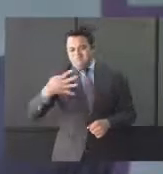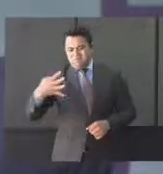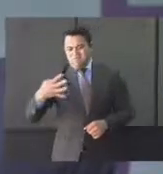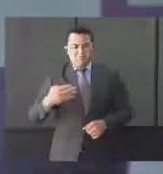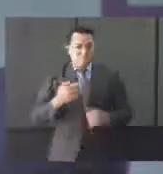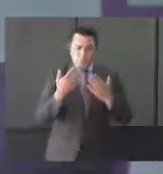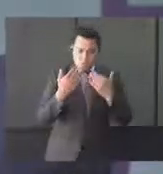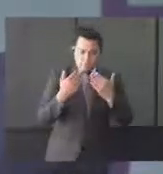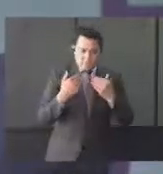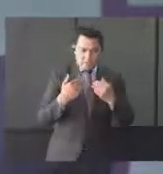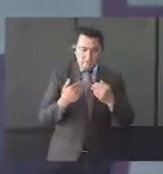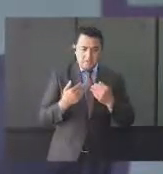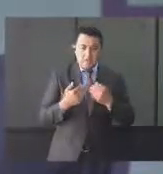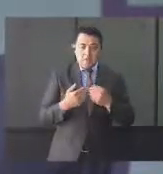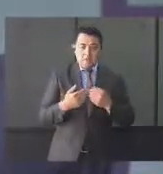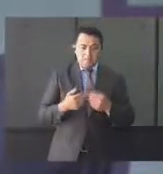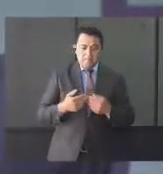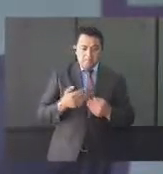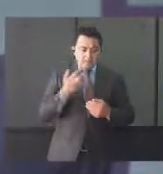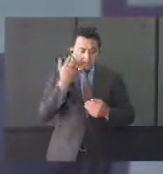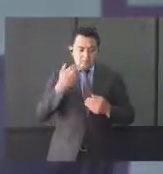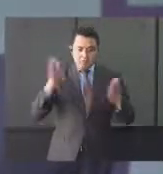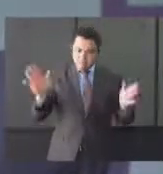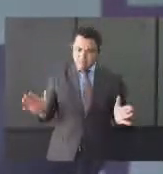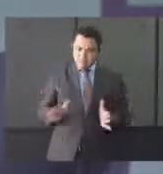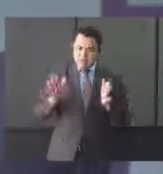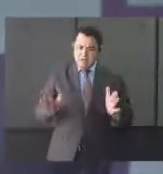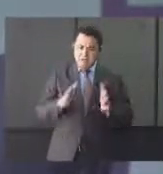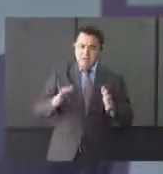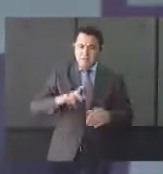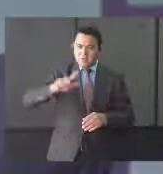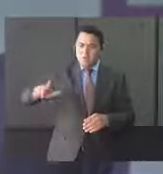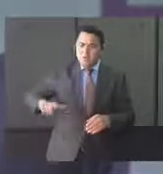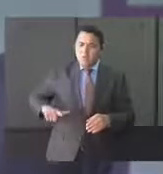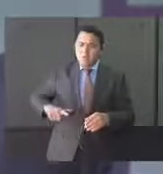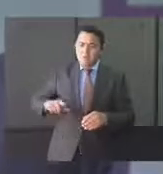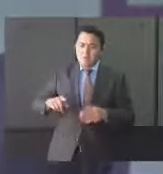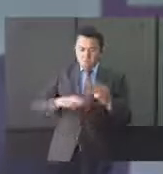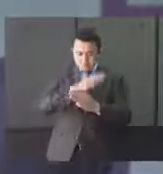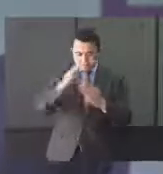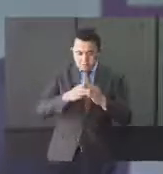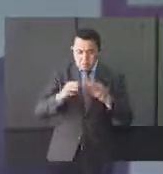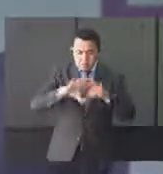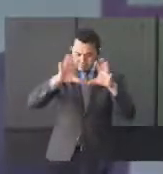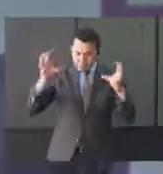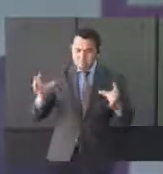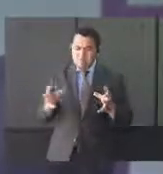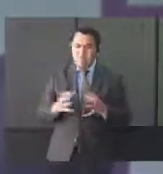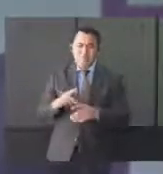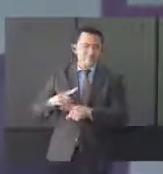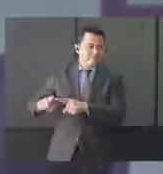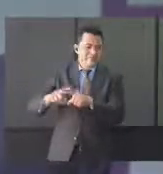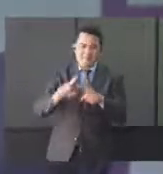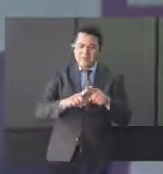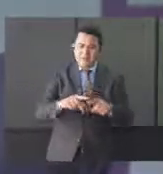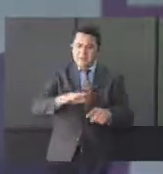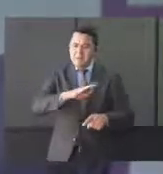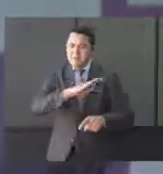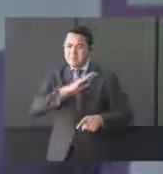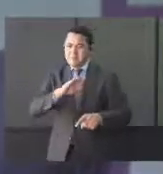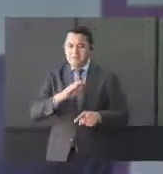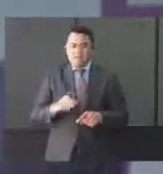Extremadura." We make all the different institutions be part of these, that people may